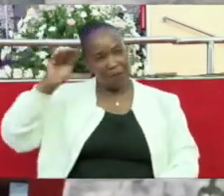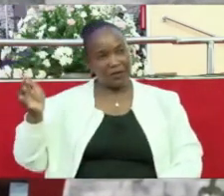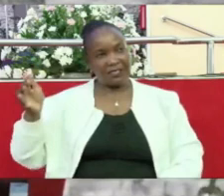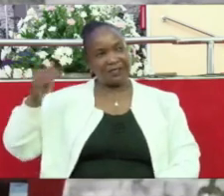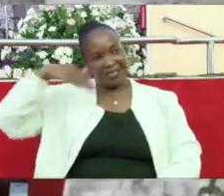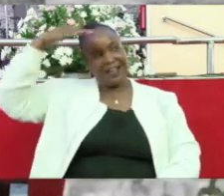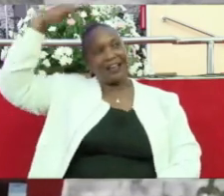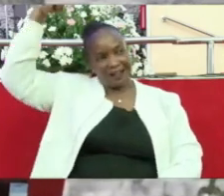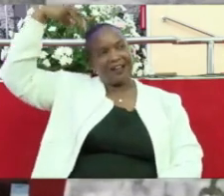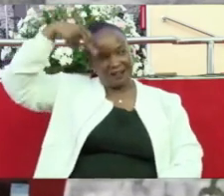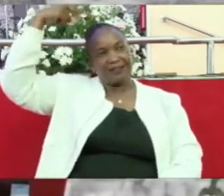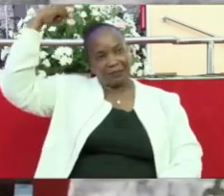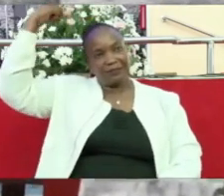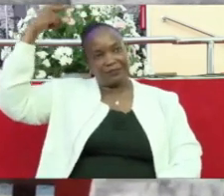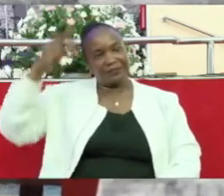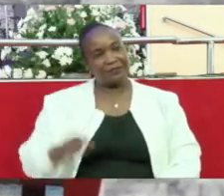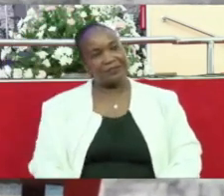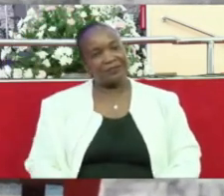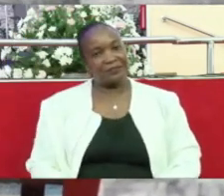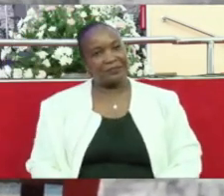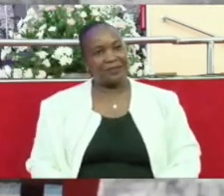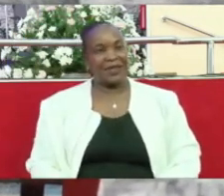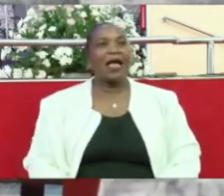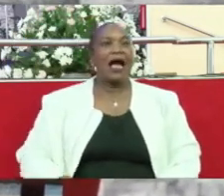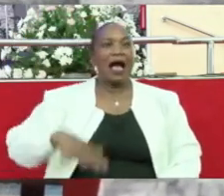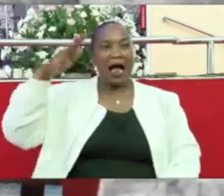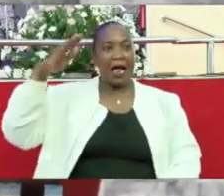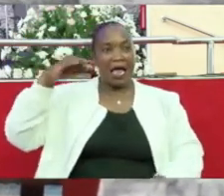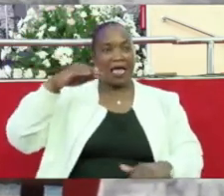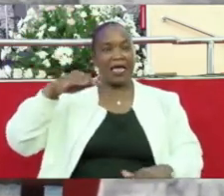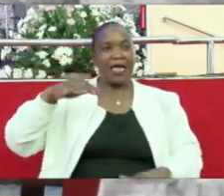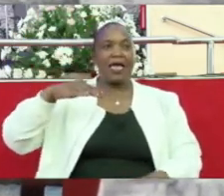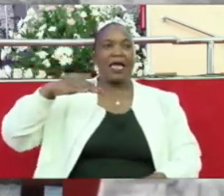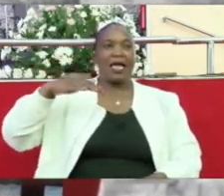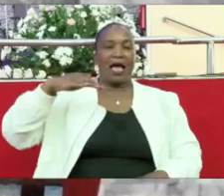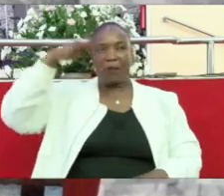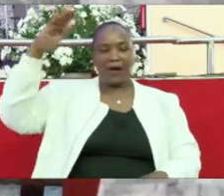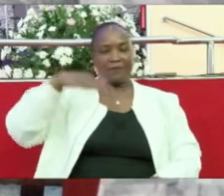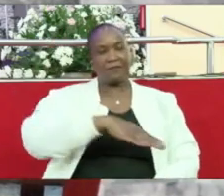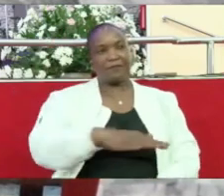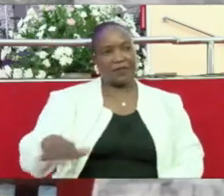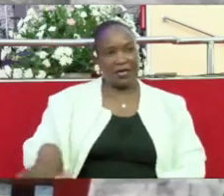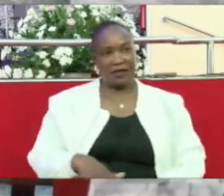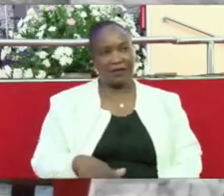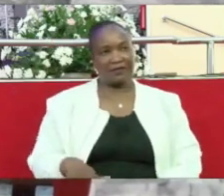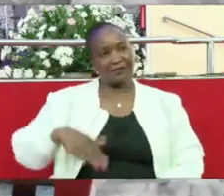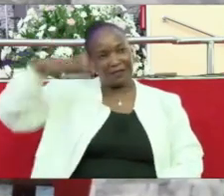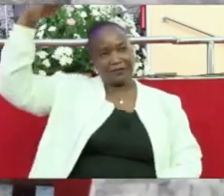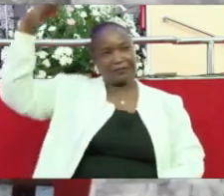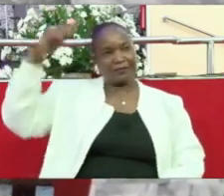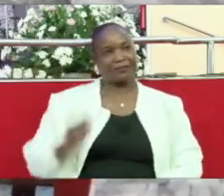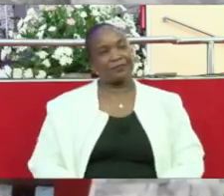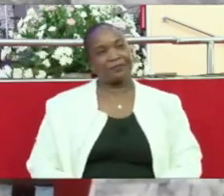in comparison to its surrounding, ambayo imeinuka ikilinganishwa na mahali ambapo iliyoko. And mountain are said also to have a